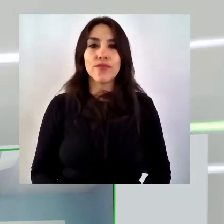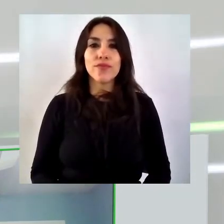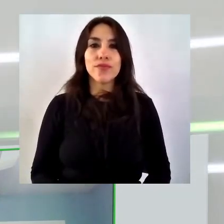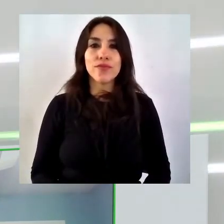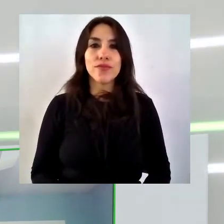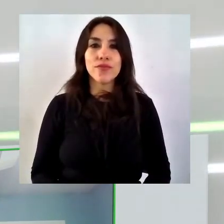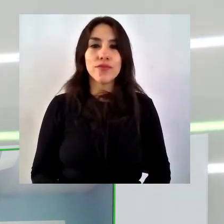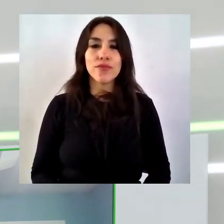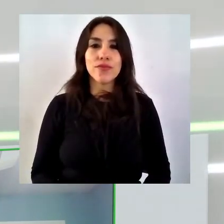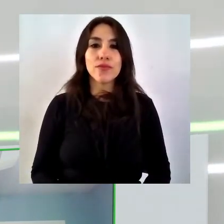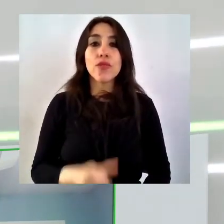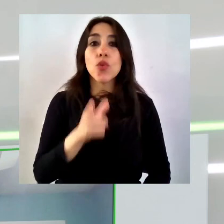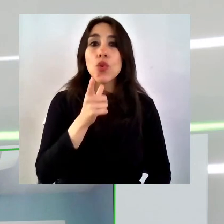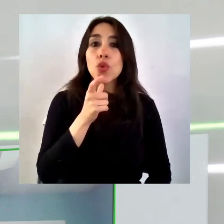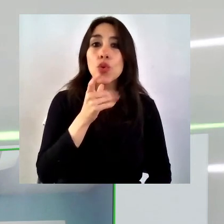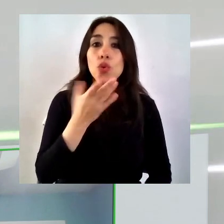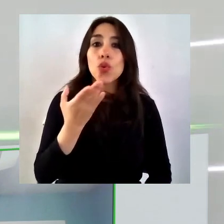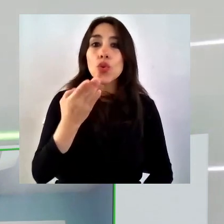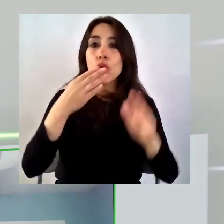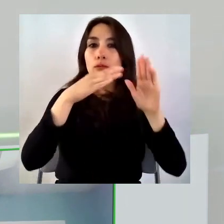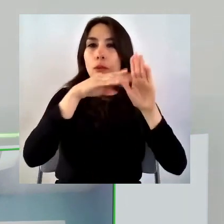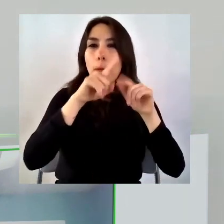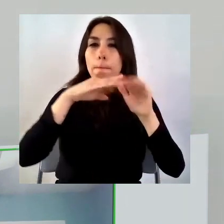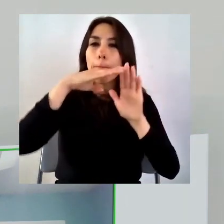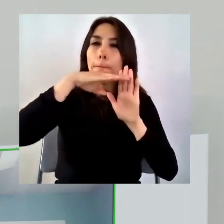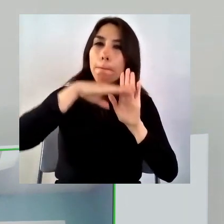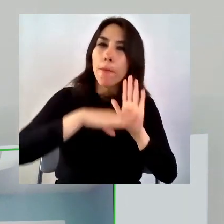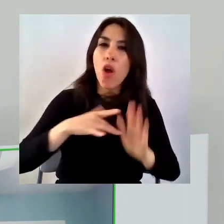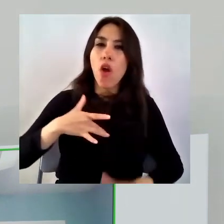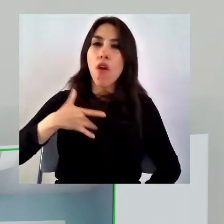has been on its journey of inclusion, so was I.